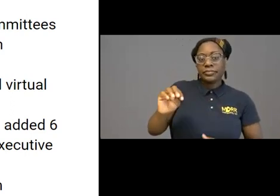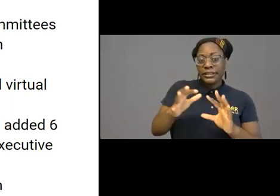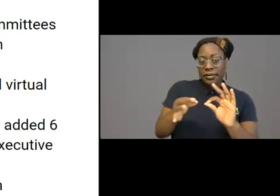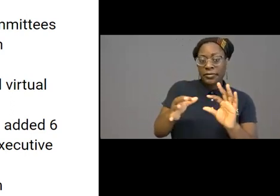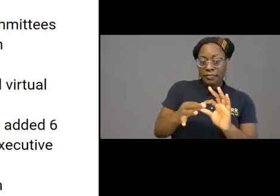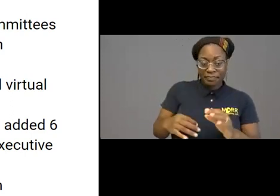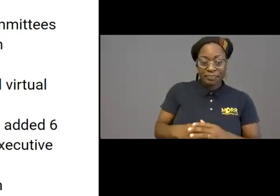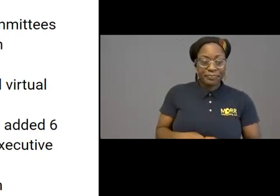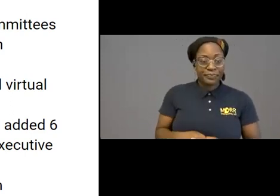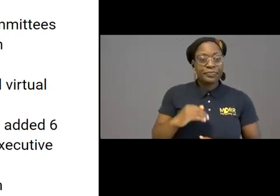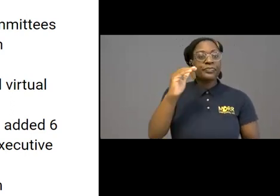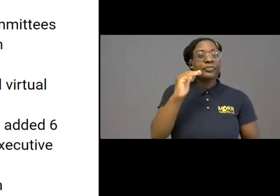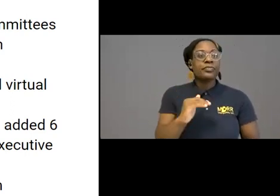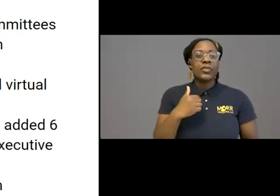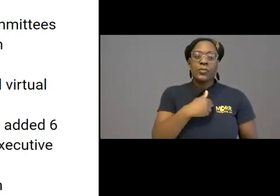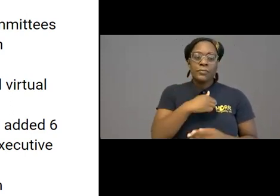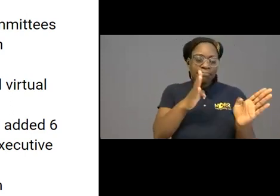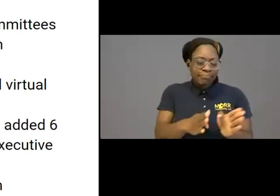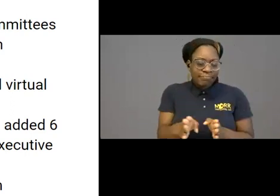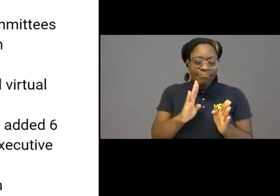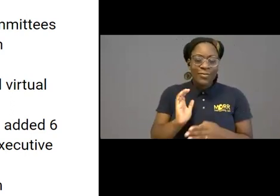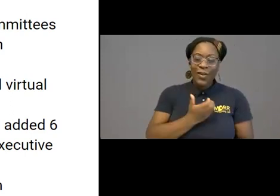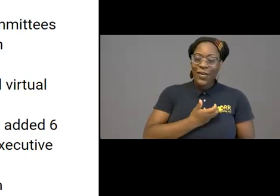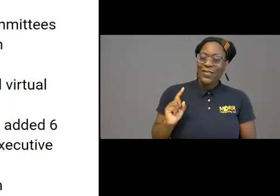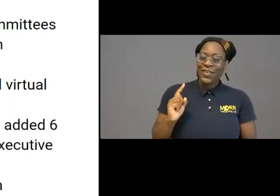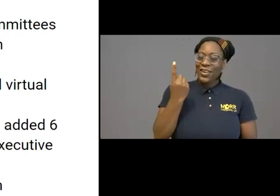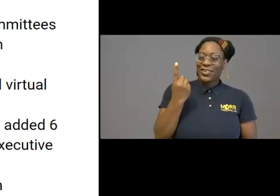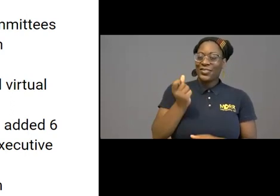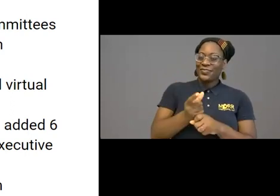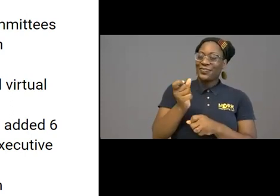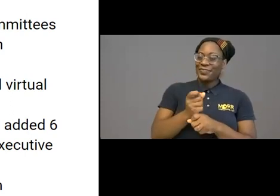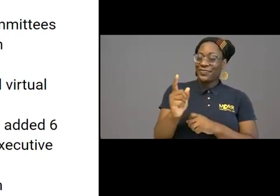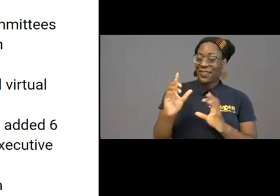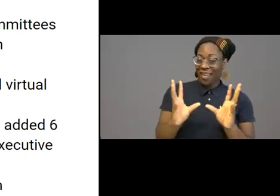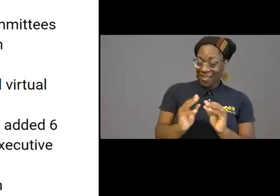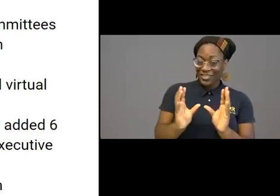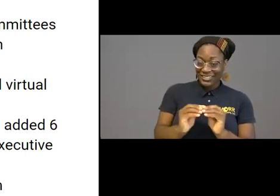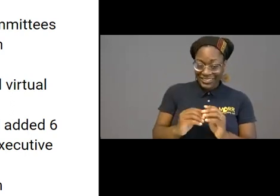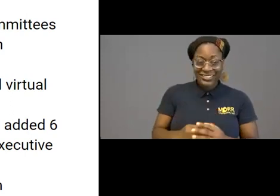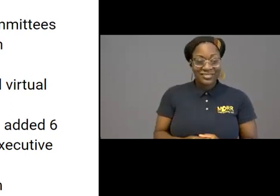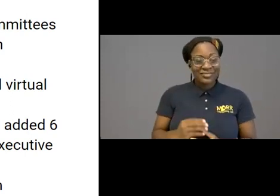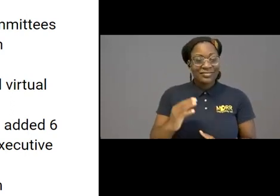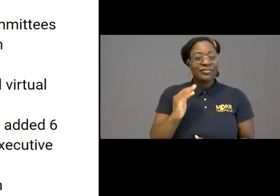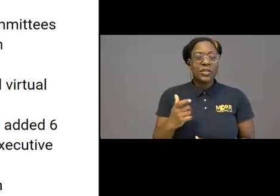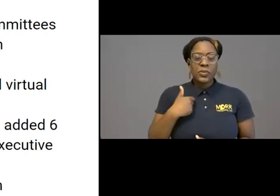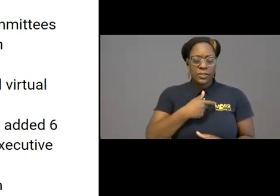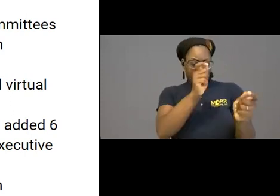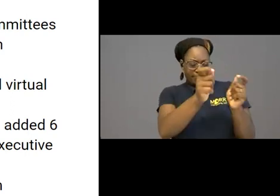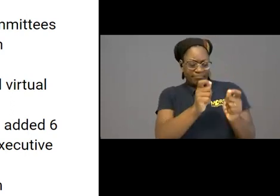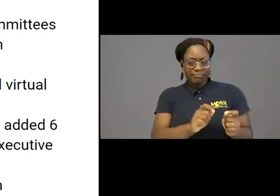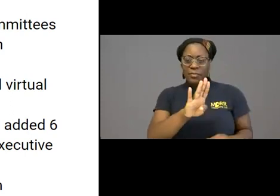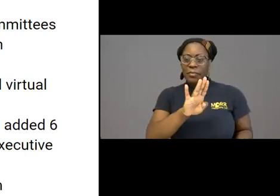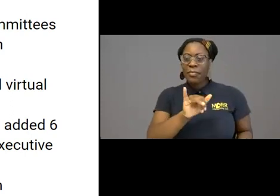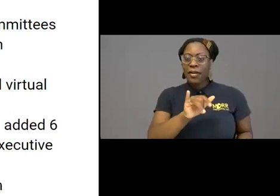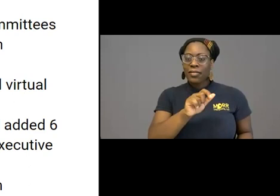bylaws and added six more positions to the executive board, which you'll also learn about today. And we will be holding our first election next month